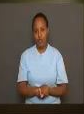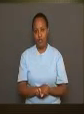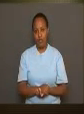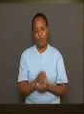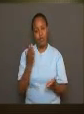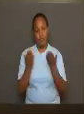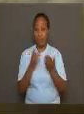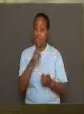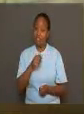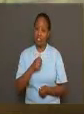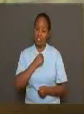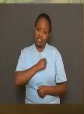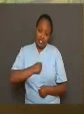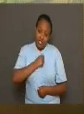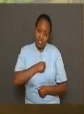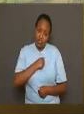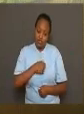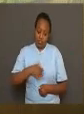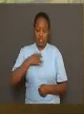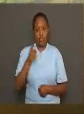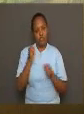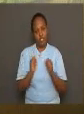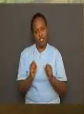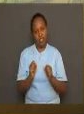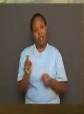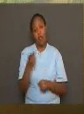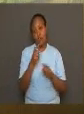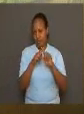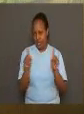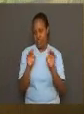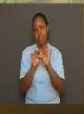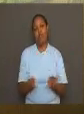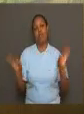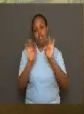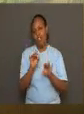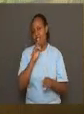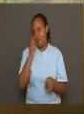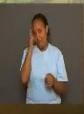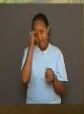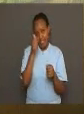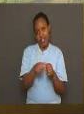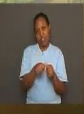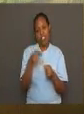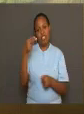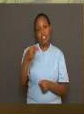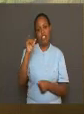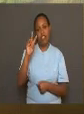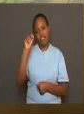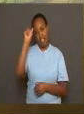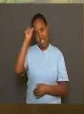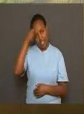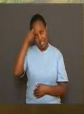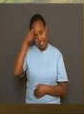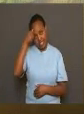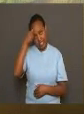us feel sad. However, it is important to remember that HIV/AIDS